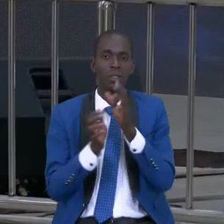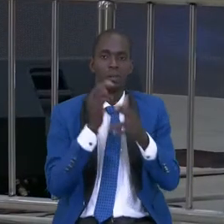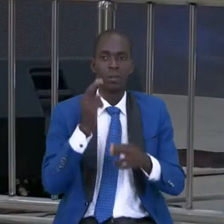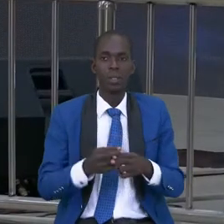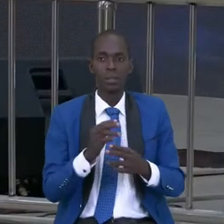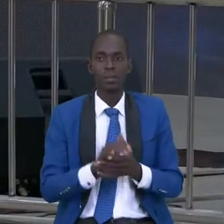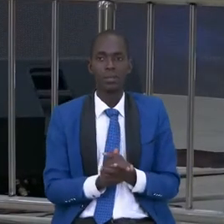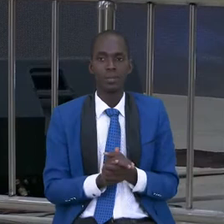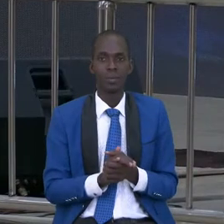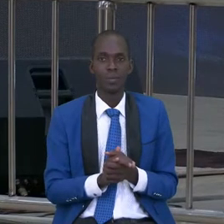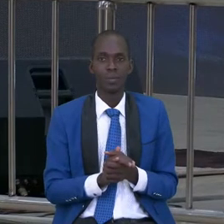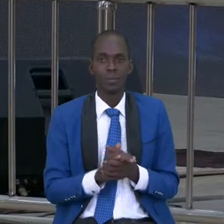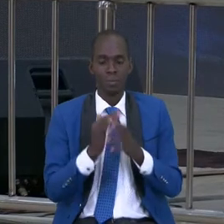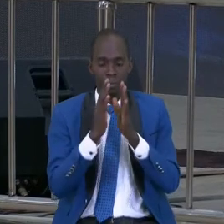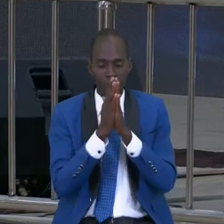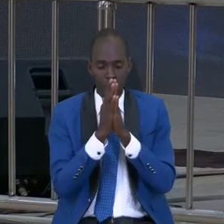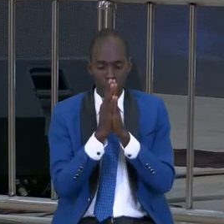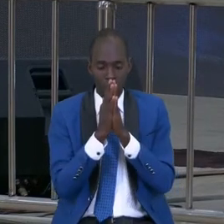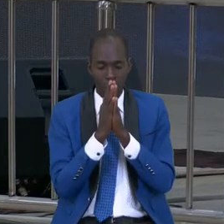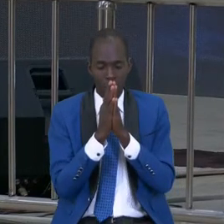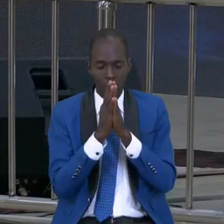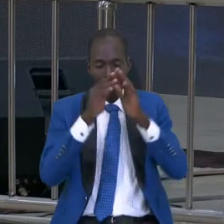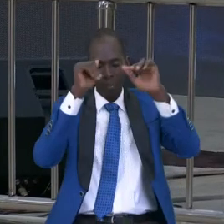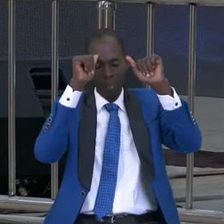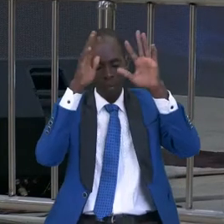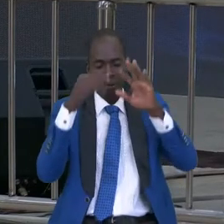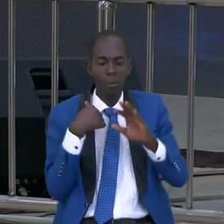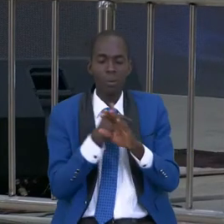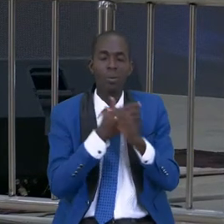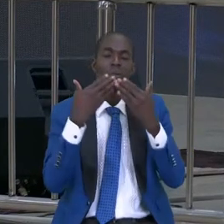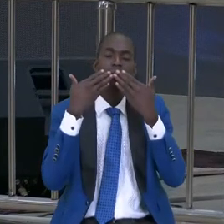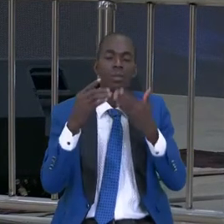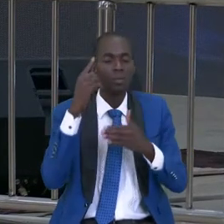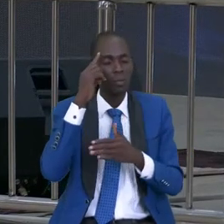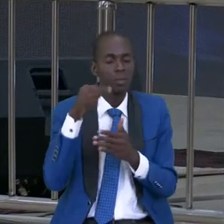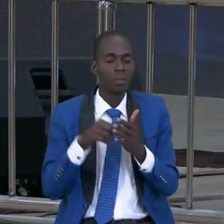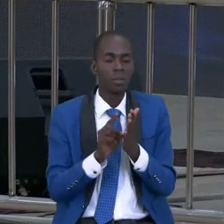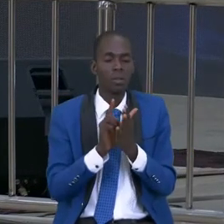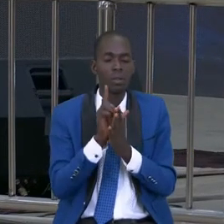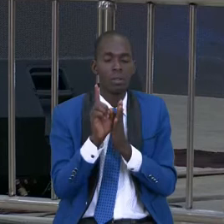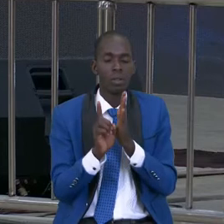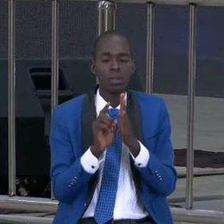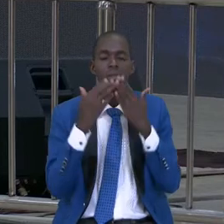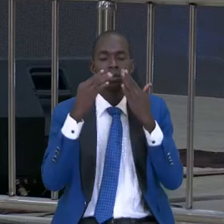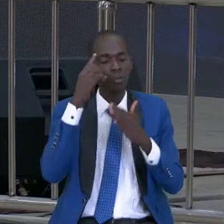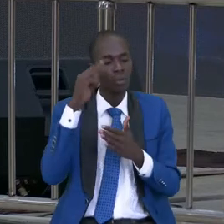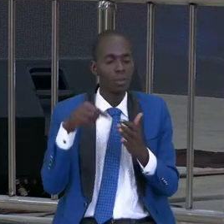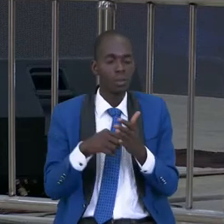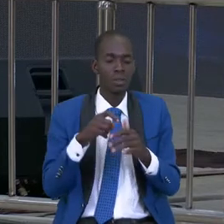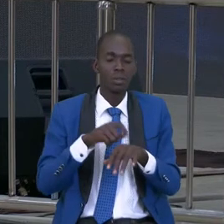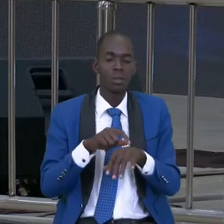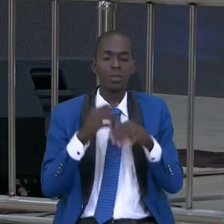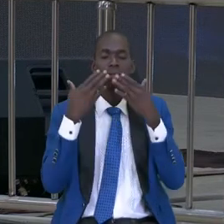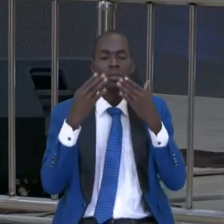name. Let's pray together. Father, we thank you for this hour. Thank you for this moment. Thank you